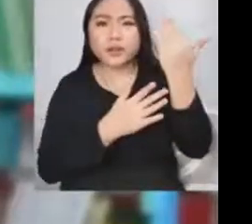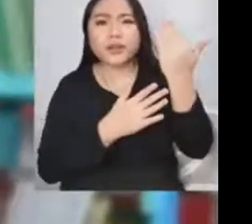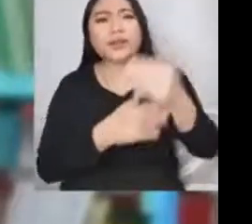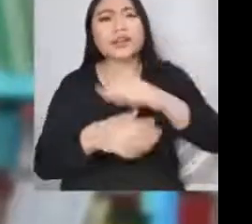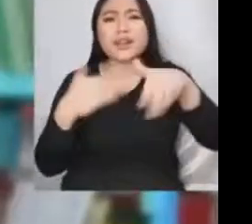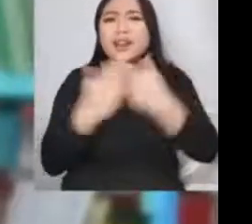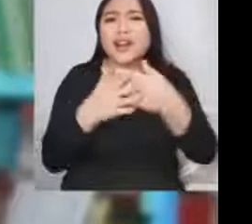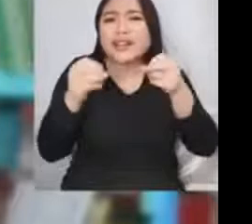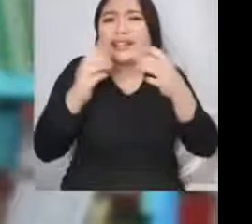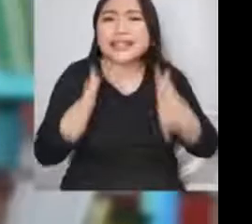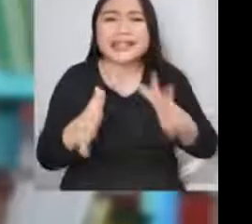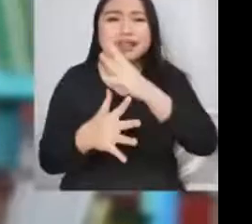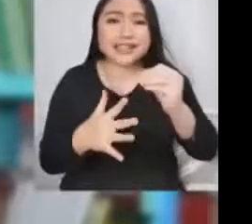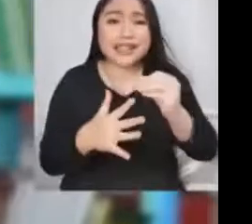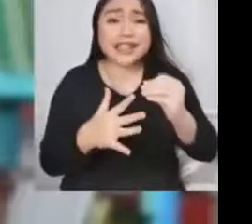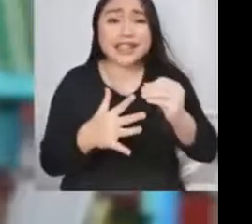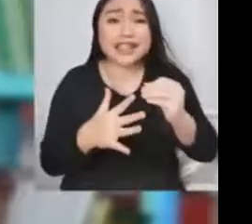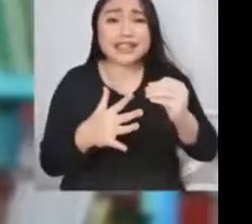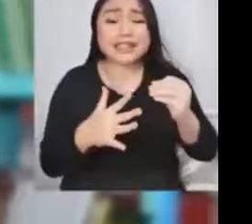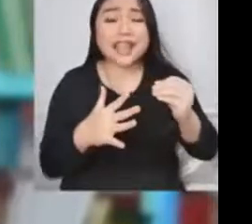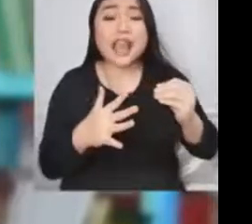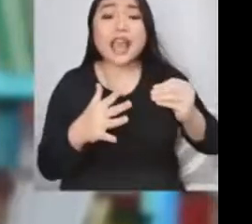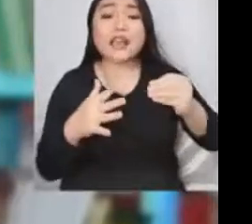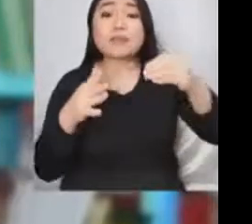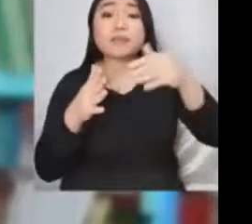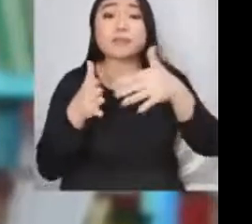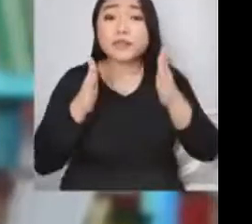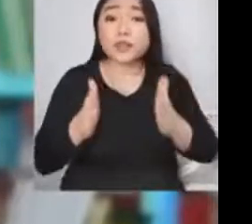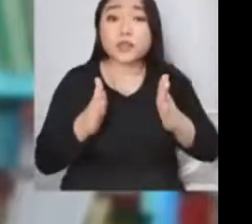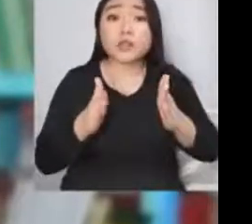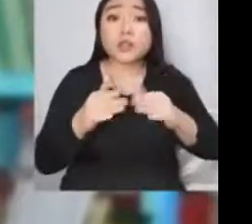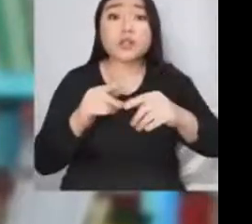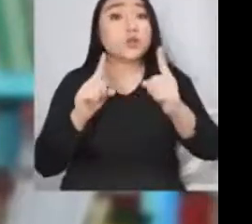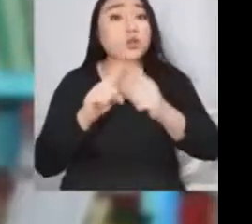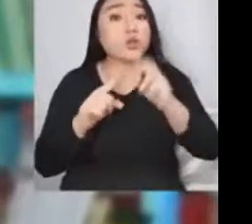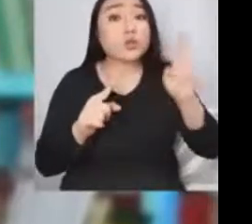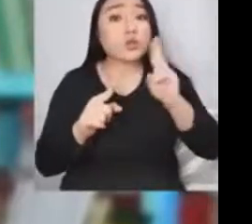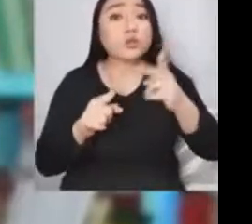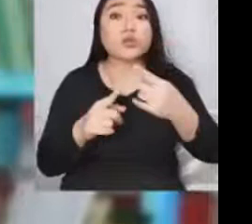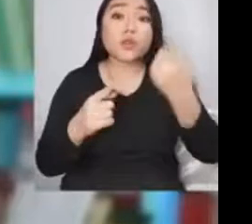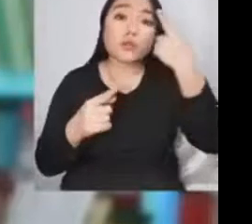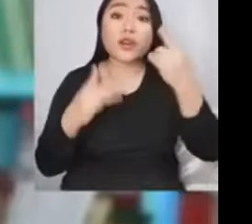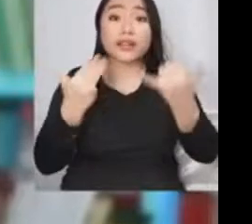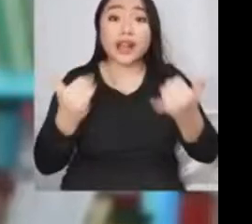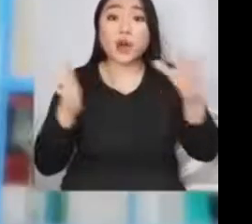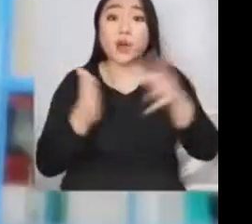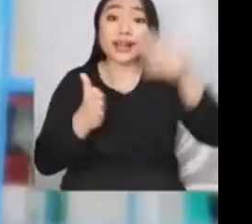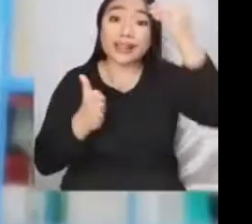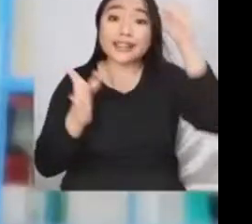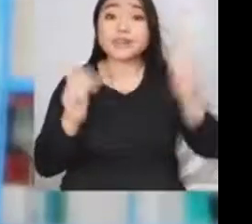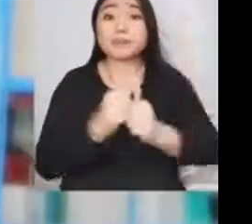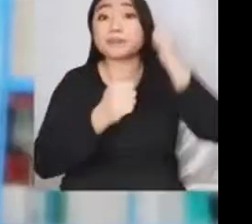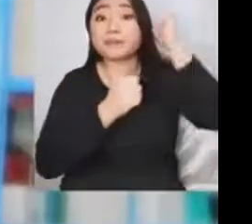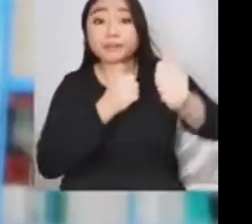and learners who need to access resources and services that they can use in distance learning.